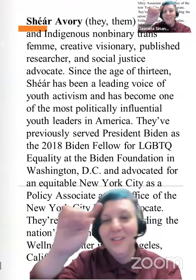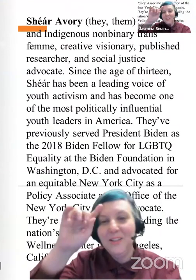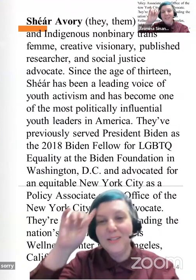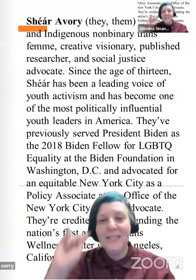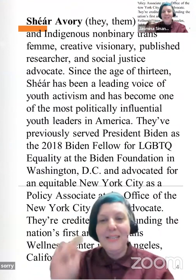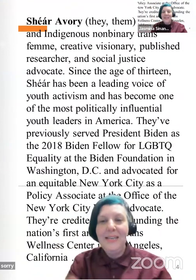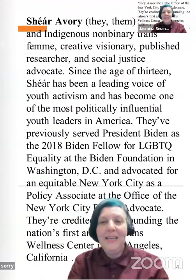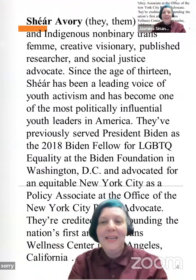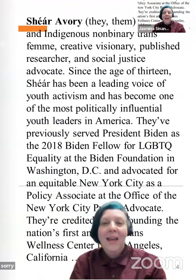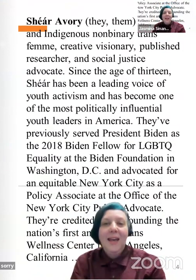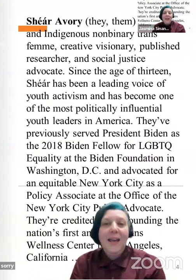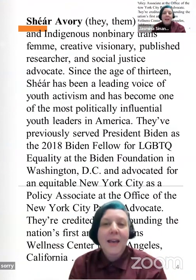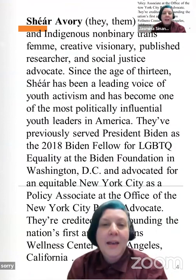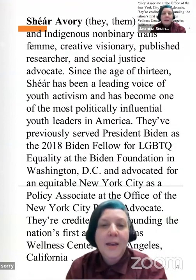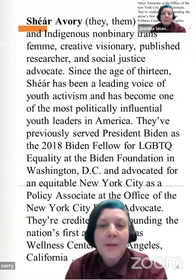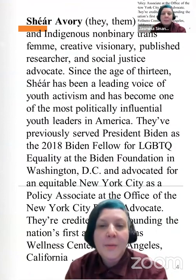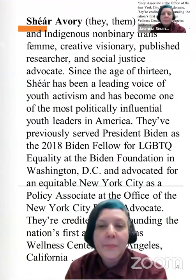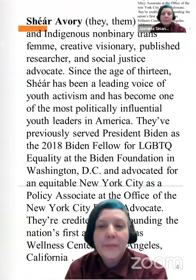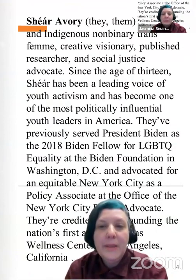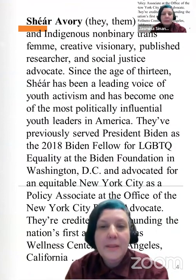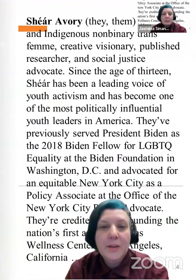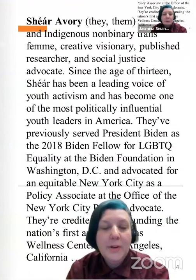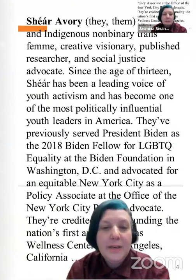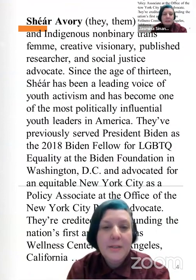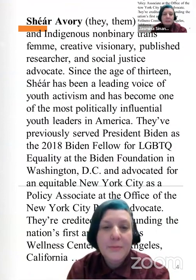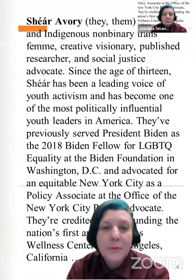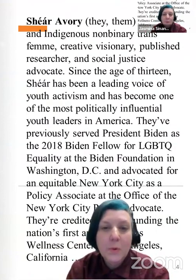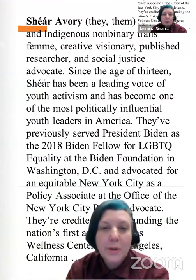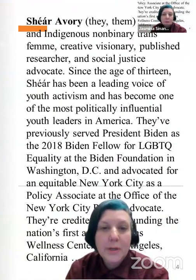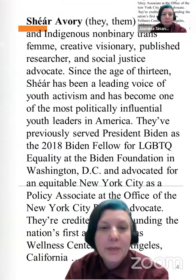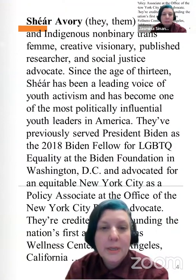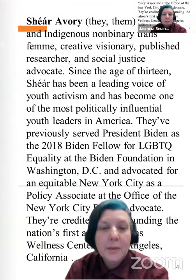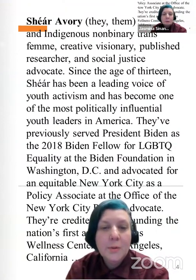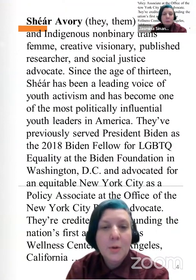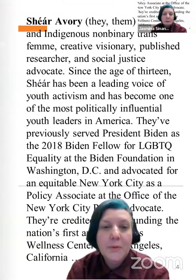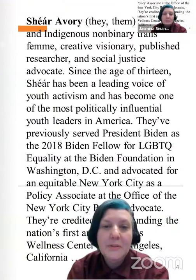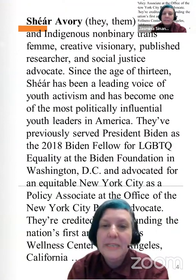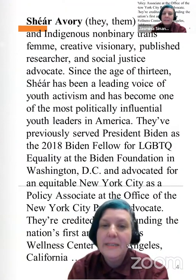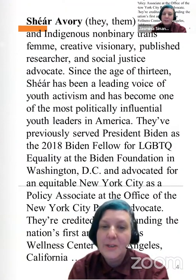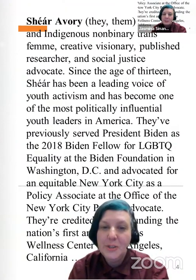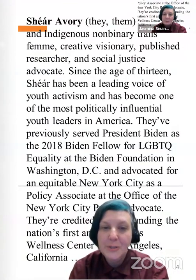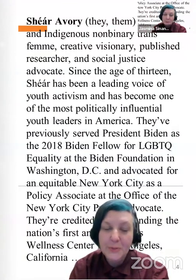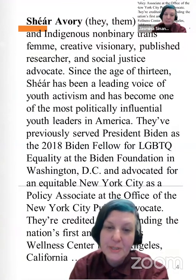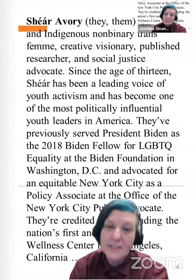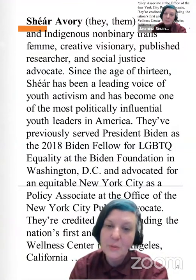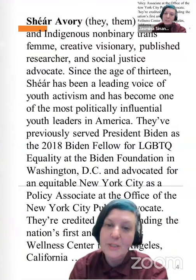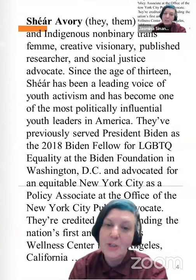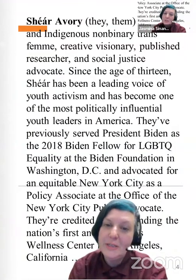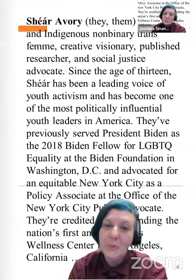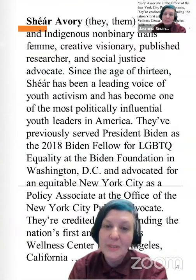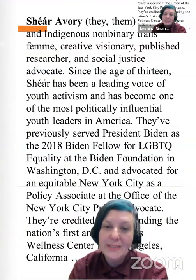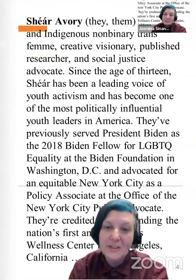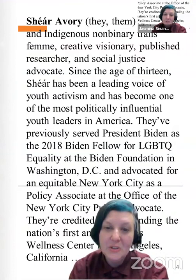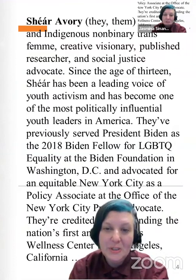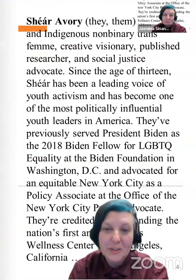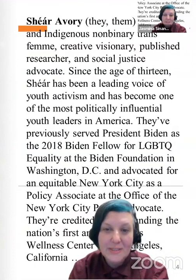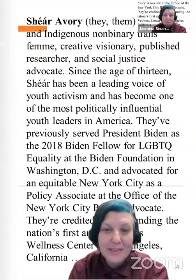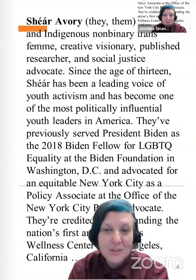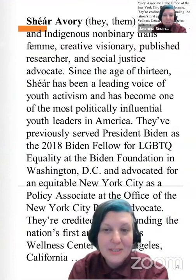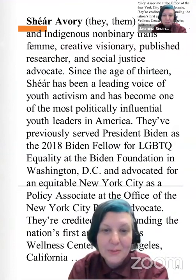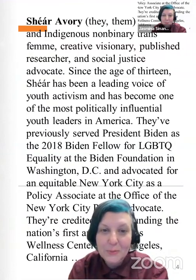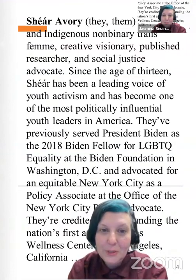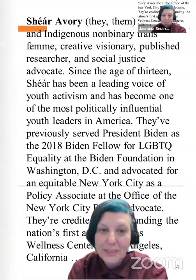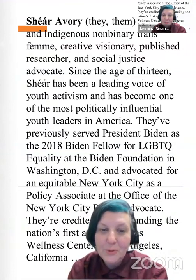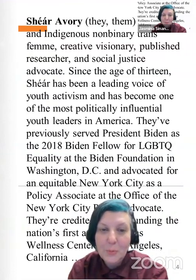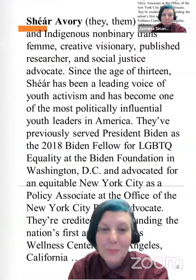Equitable New York City. They're credited for co-founding the nation's first and only trans wellness center in